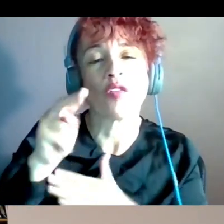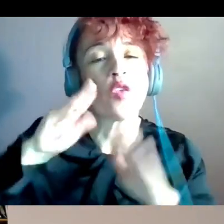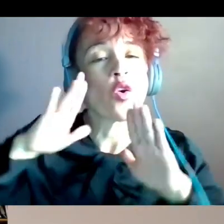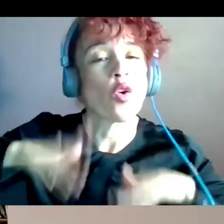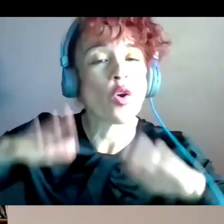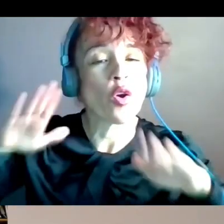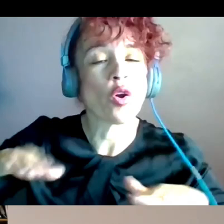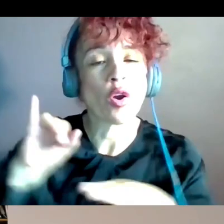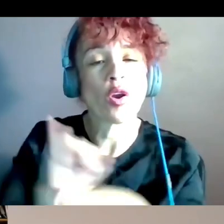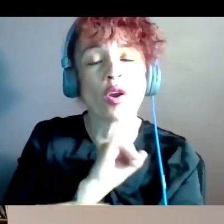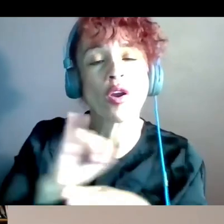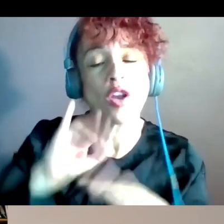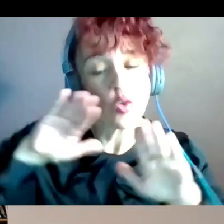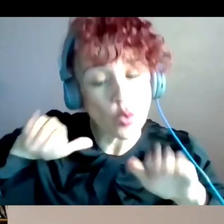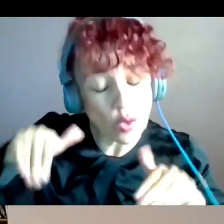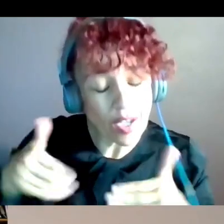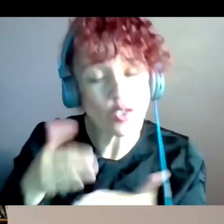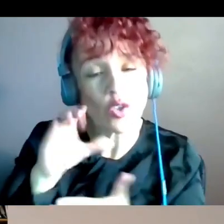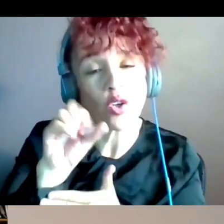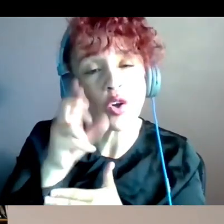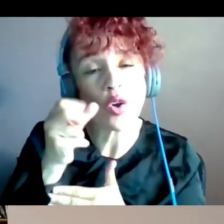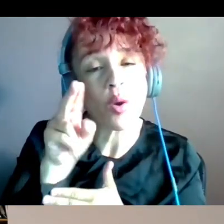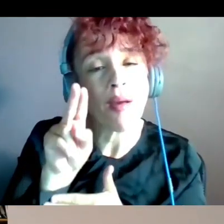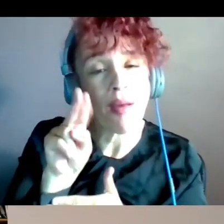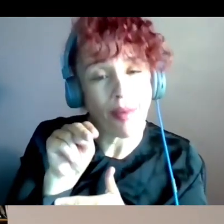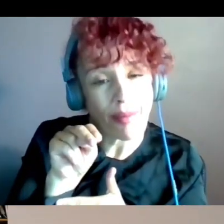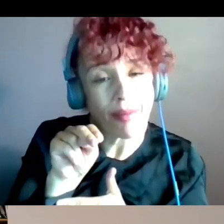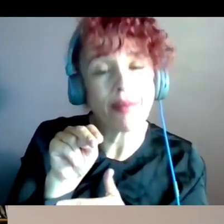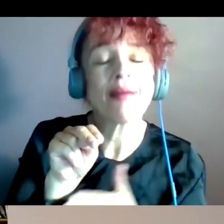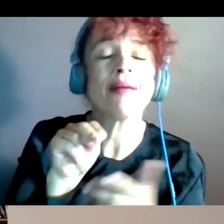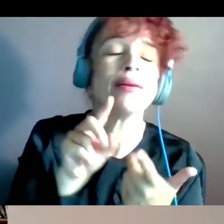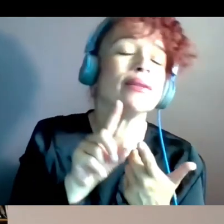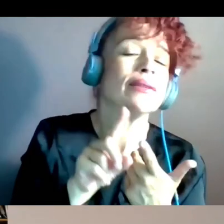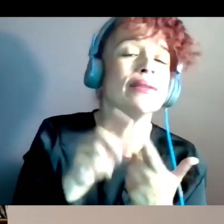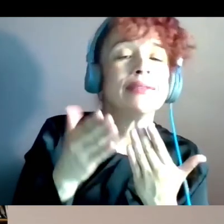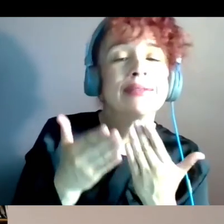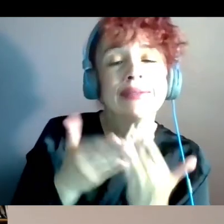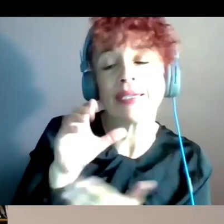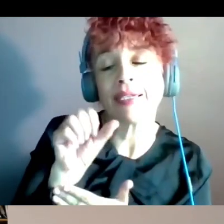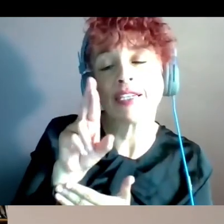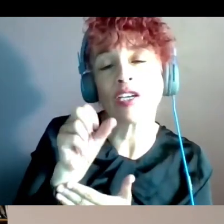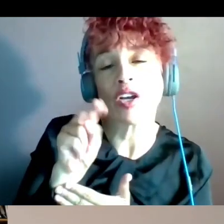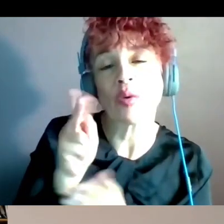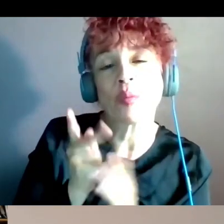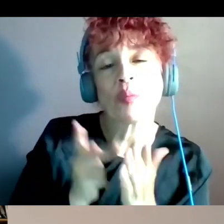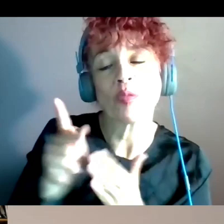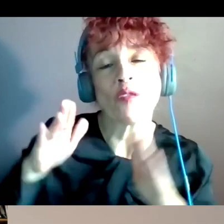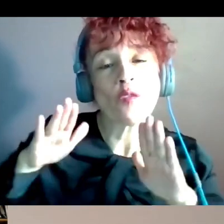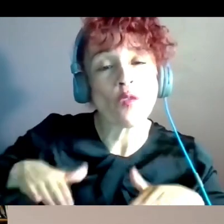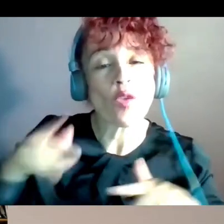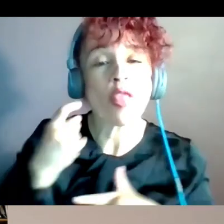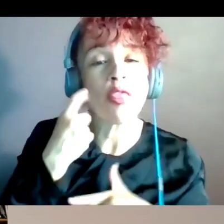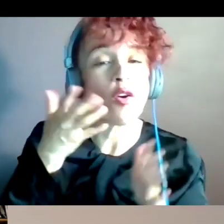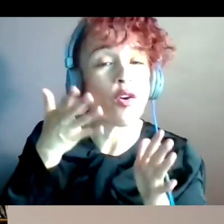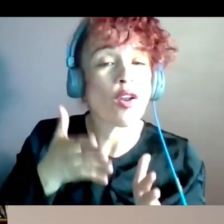An Introduction to Carving, Schnitzen für Kinder, Easy Carving Projects for Children, and most recently,